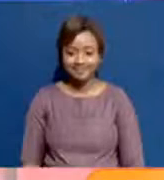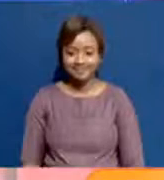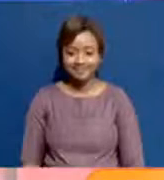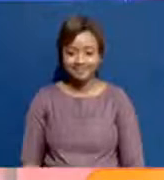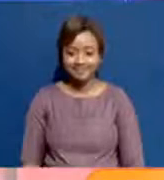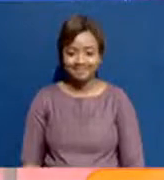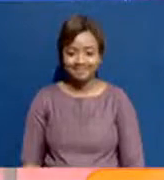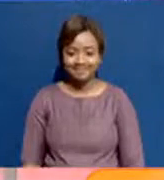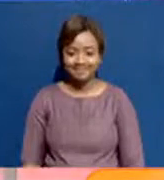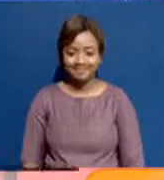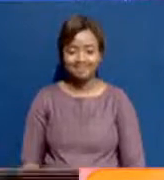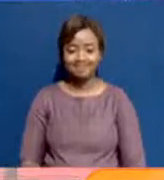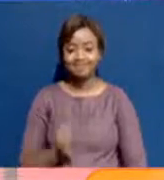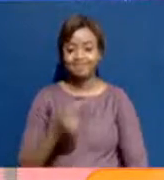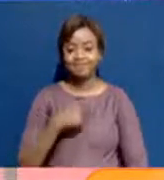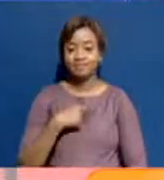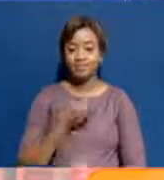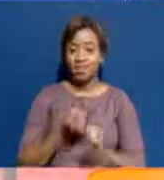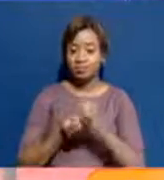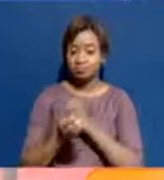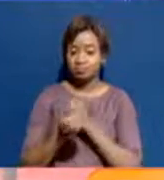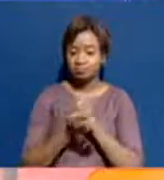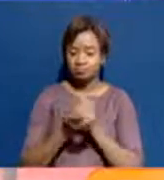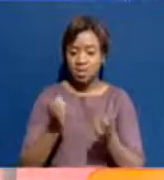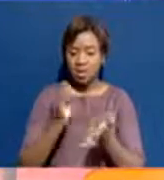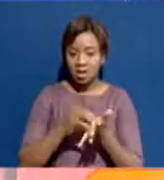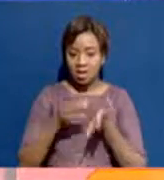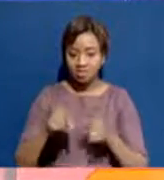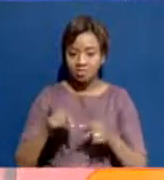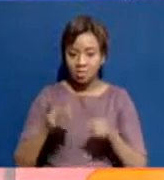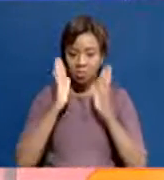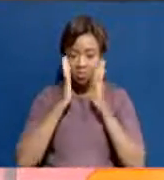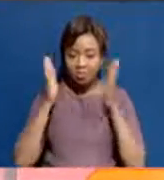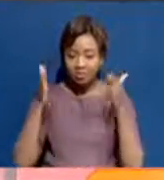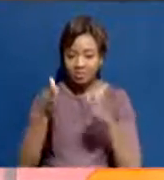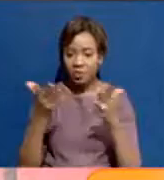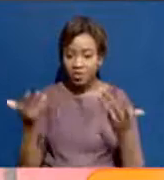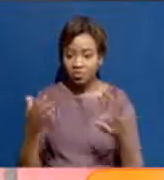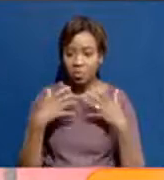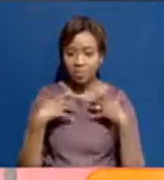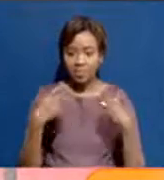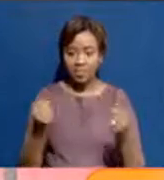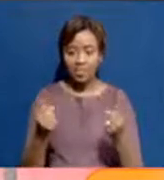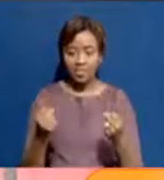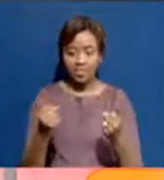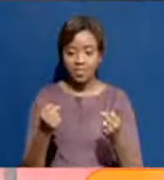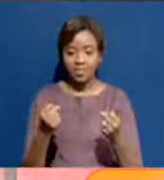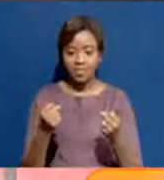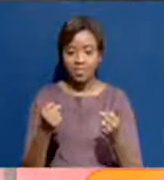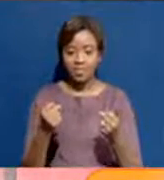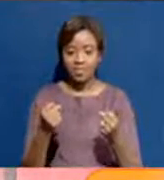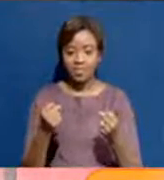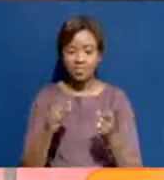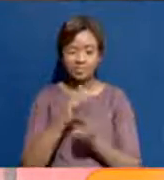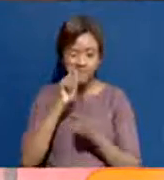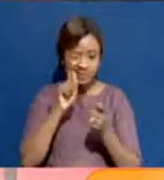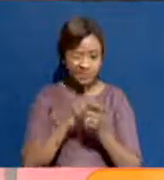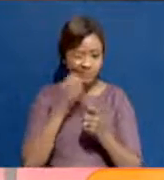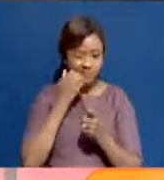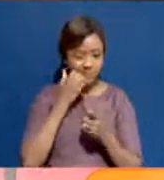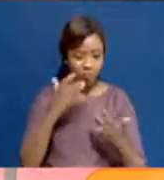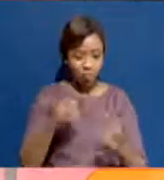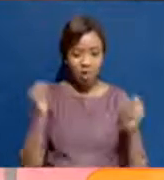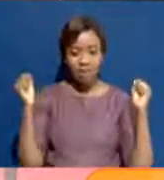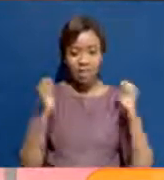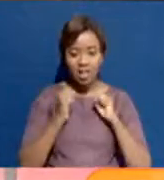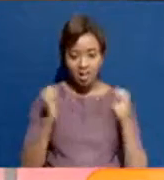On my explainer tonight, we're focusing once again on health. Now, we're focusing on malaria, which is one of